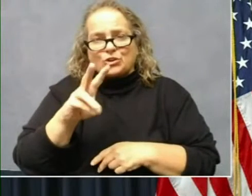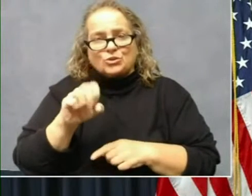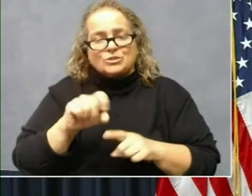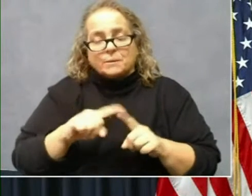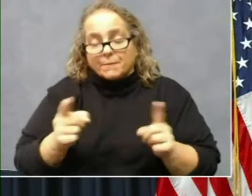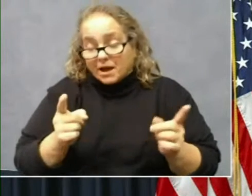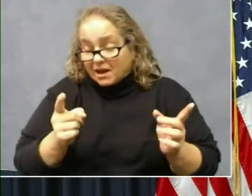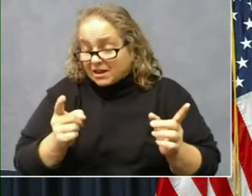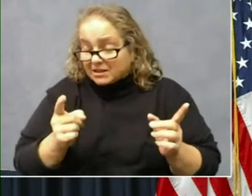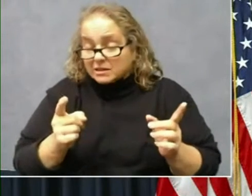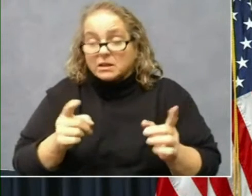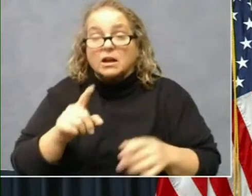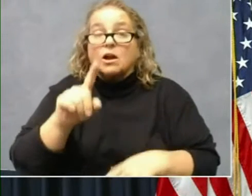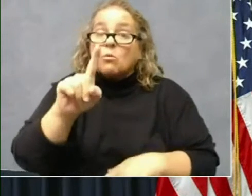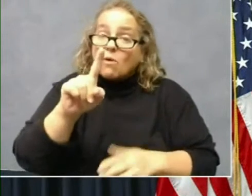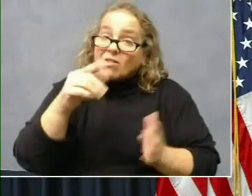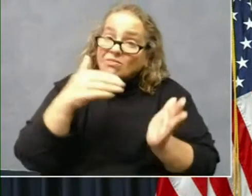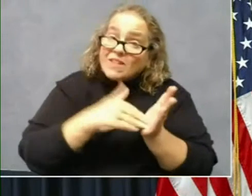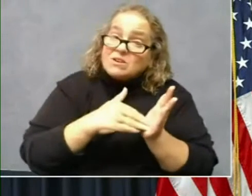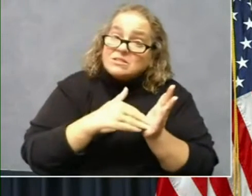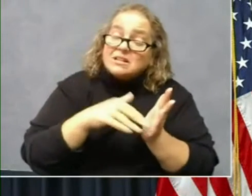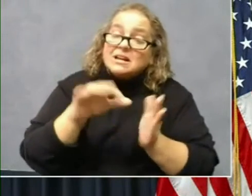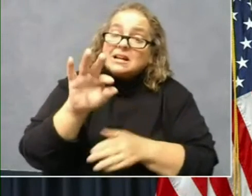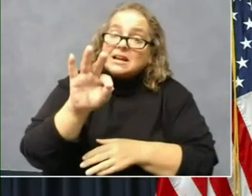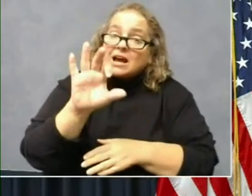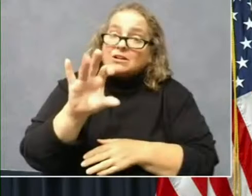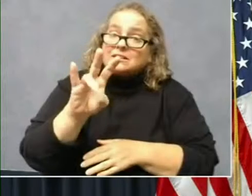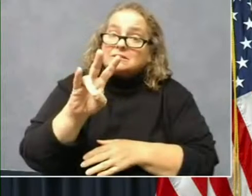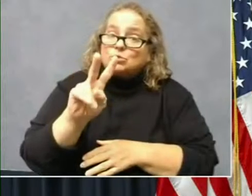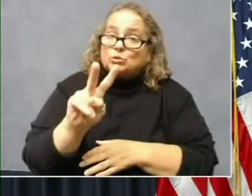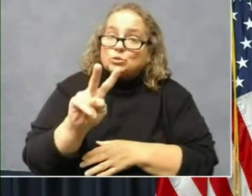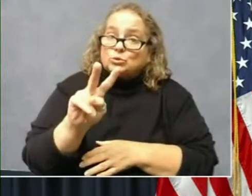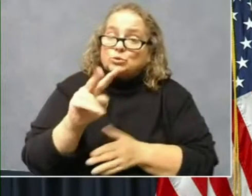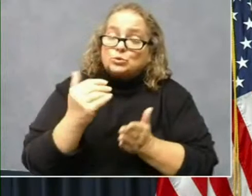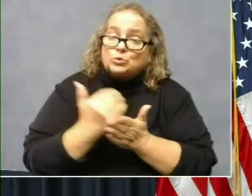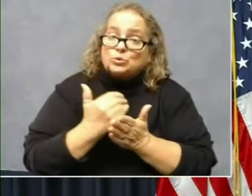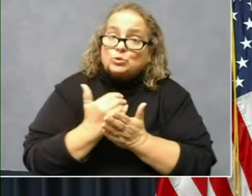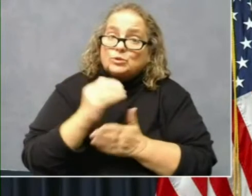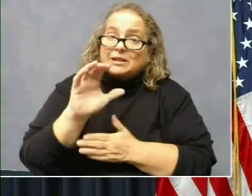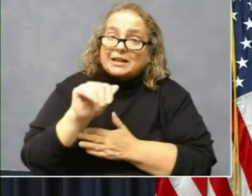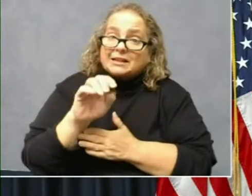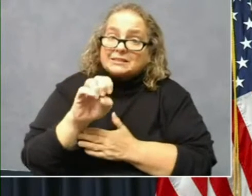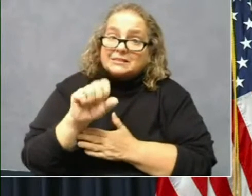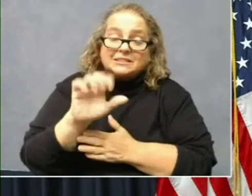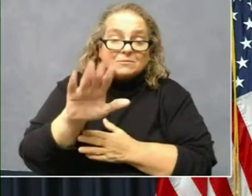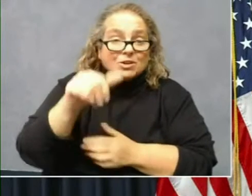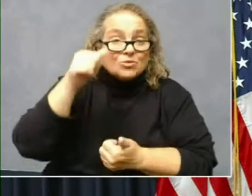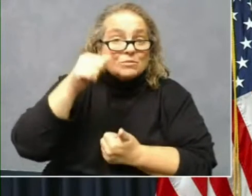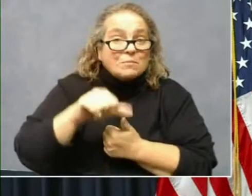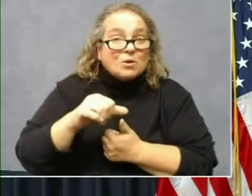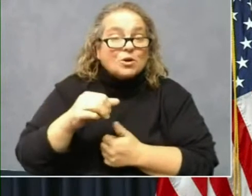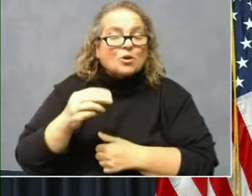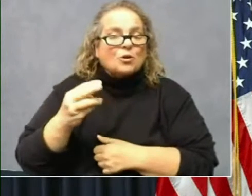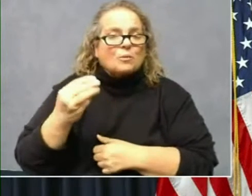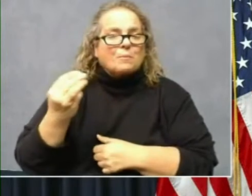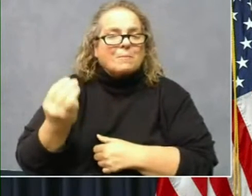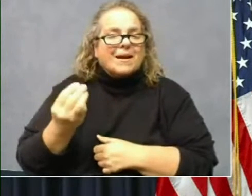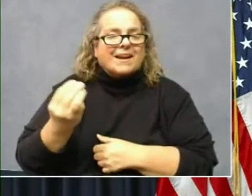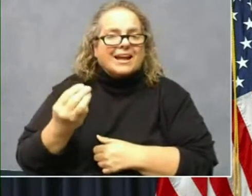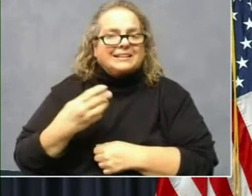1,972 new cases of the coronavirus. Remember, Mondays are typically our lowest